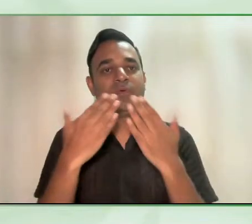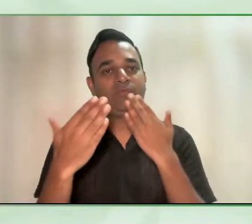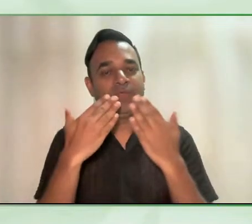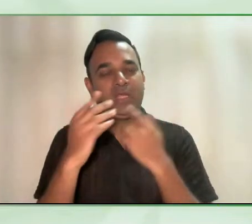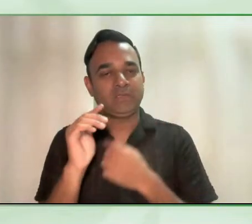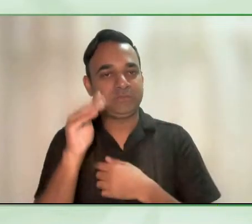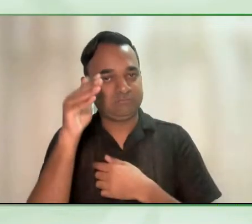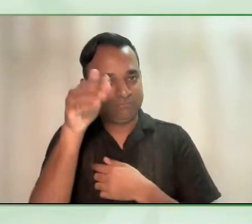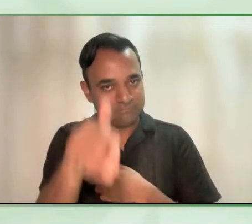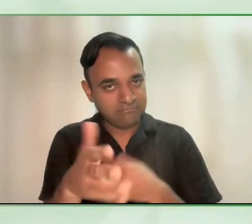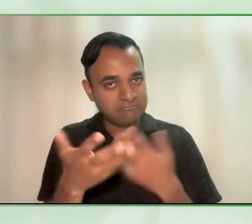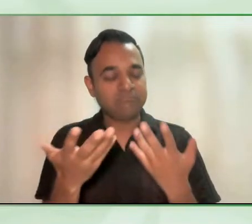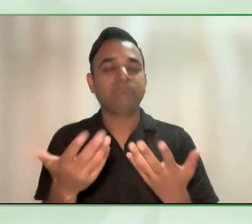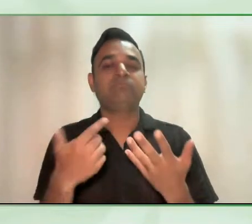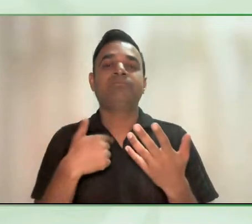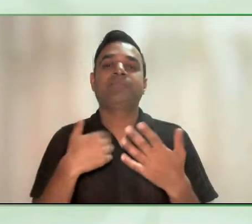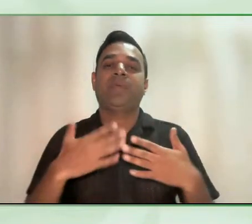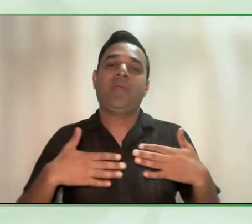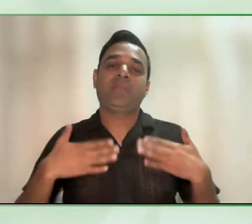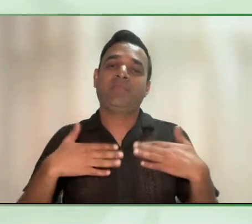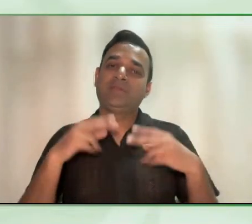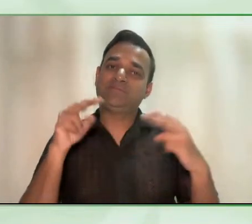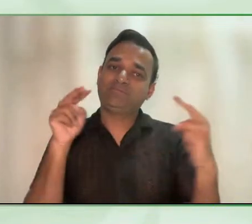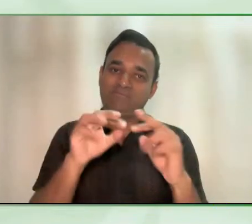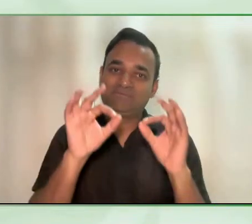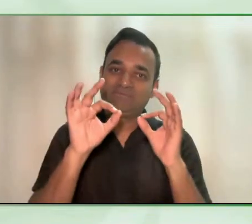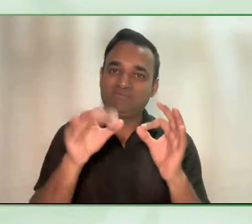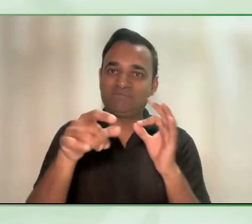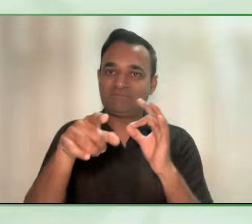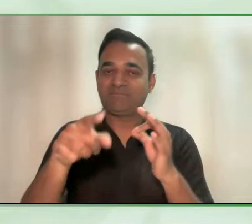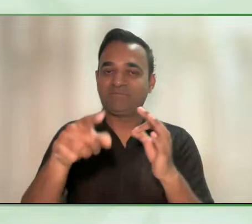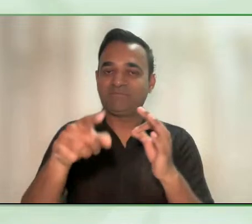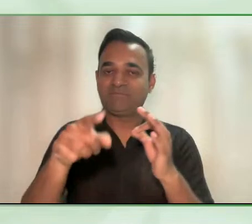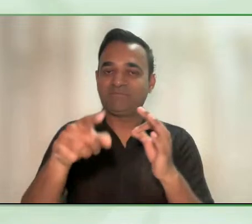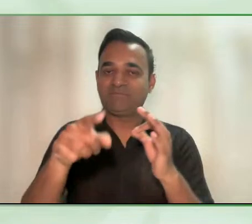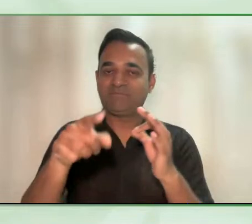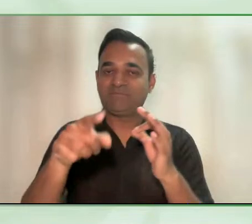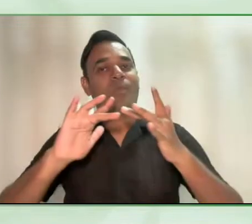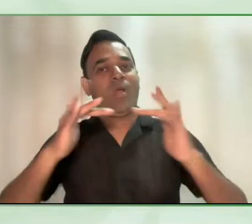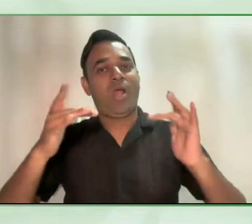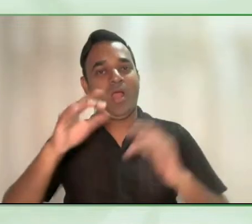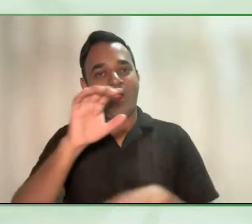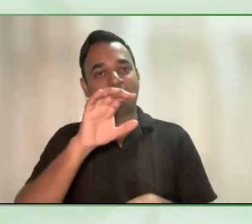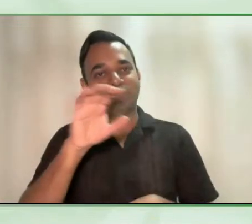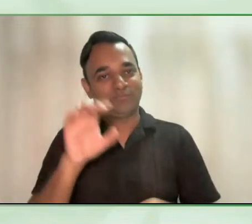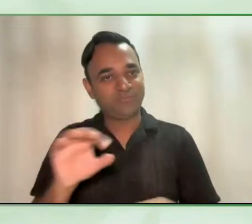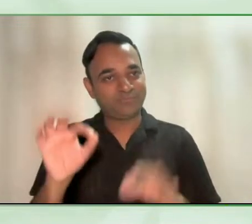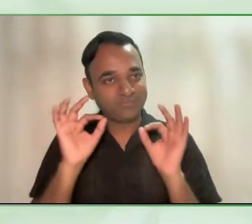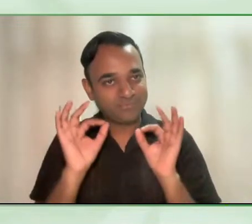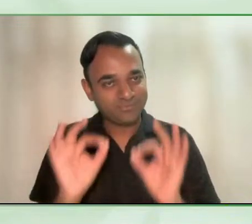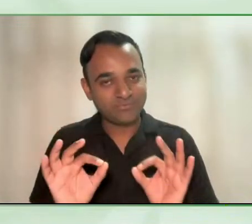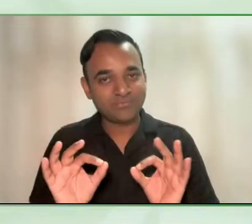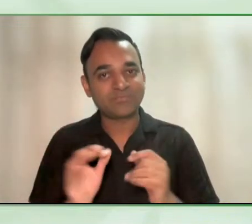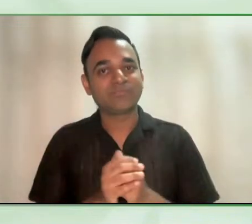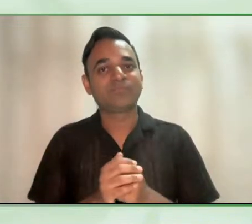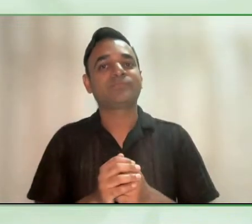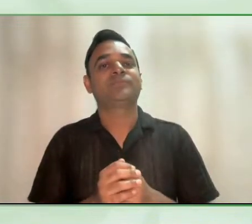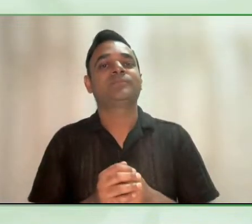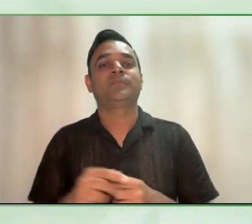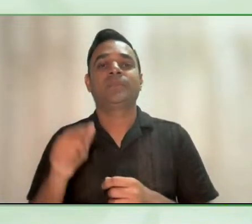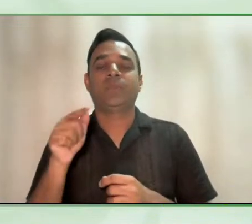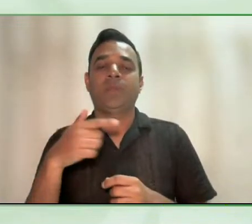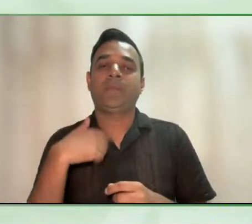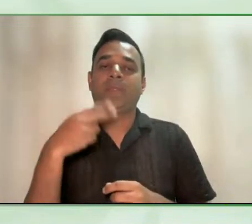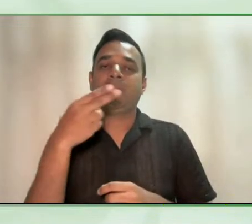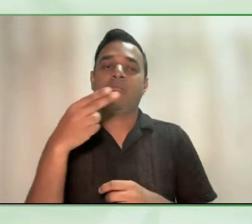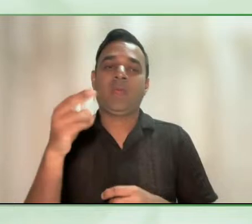Ireland. I'm a researcher in the area of inclusive arts at University College Cork, supported by Research